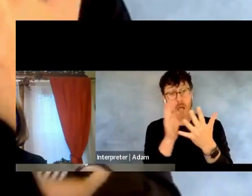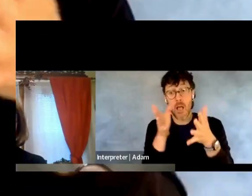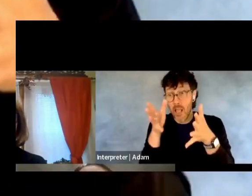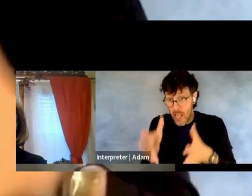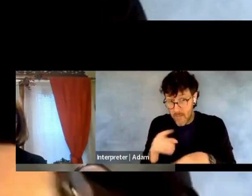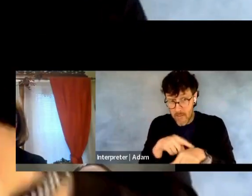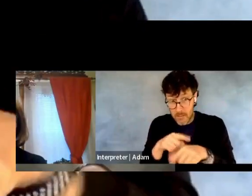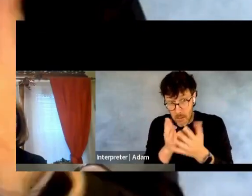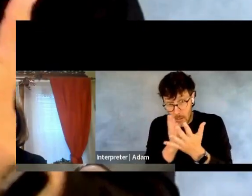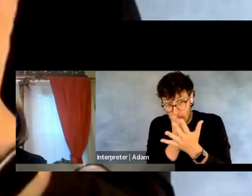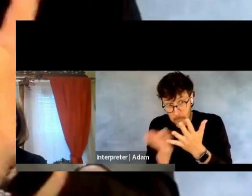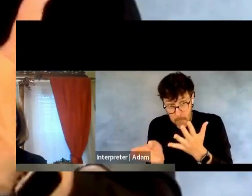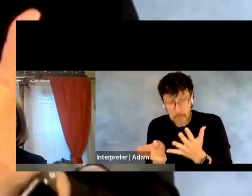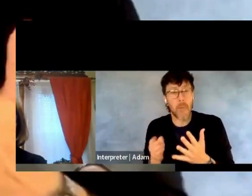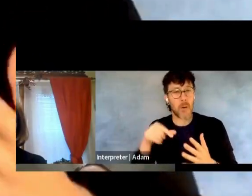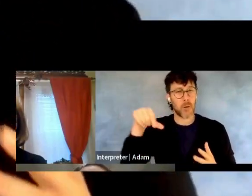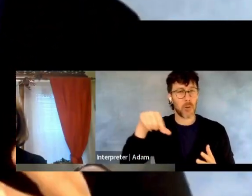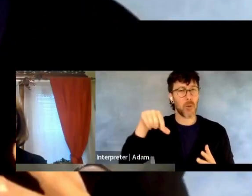answer.